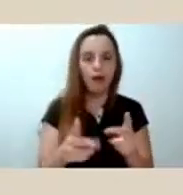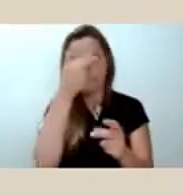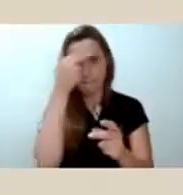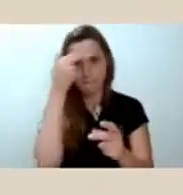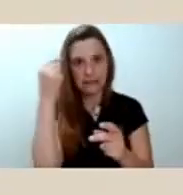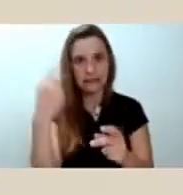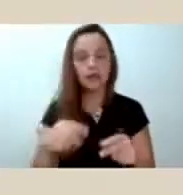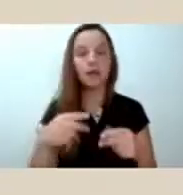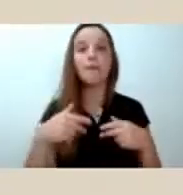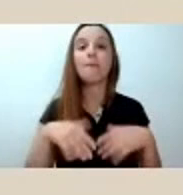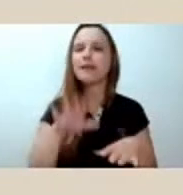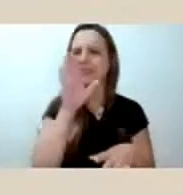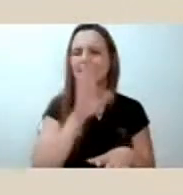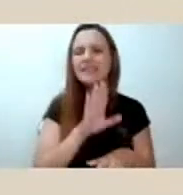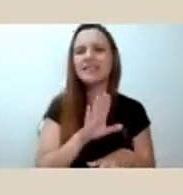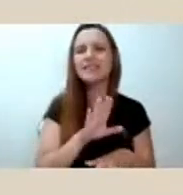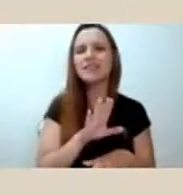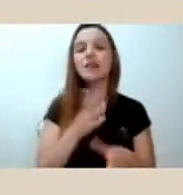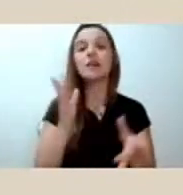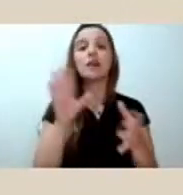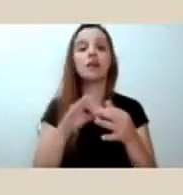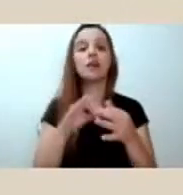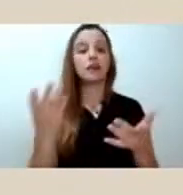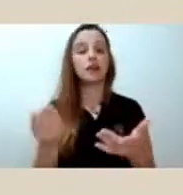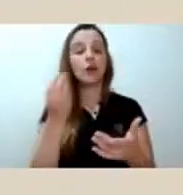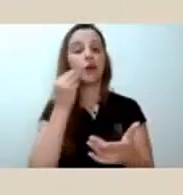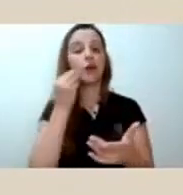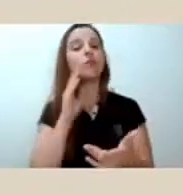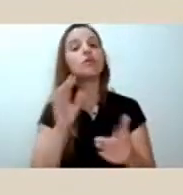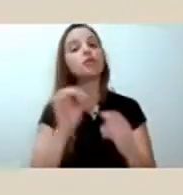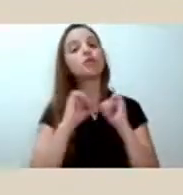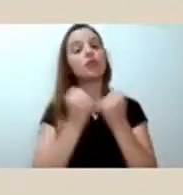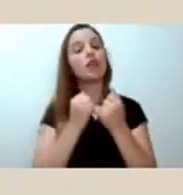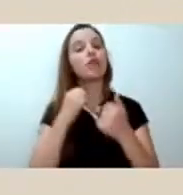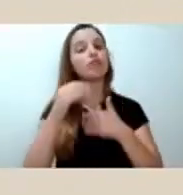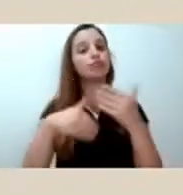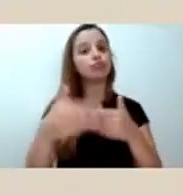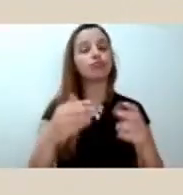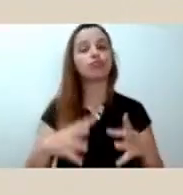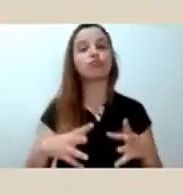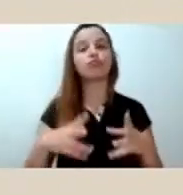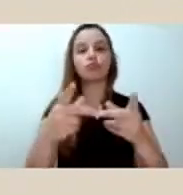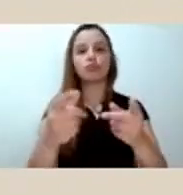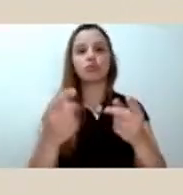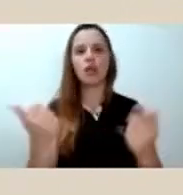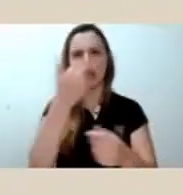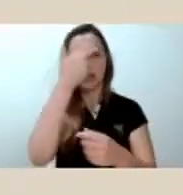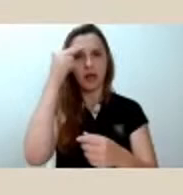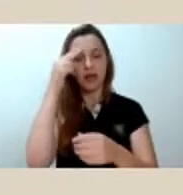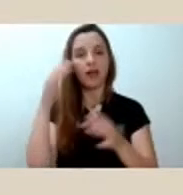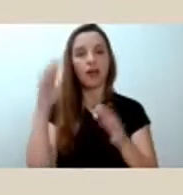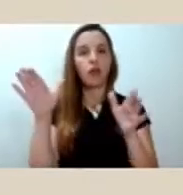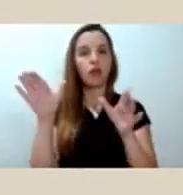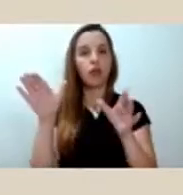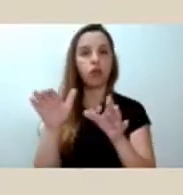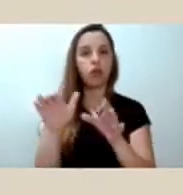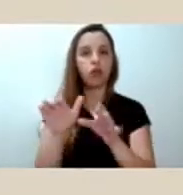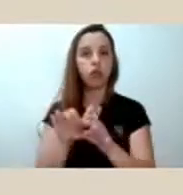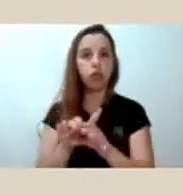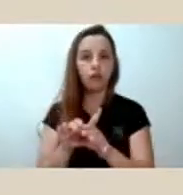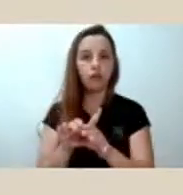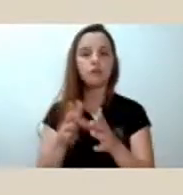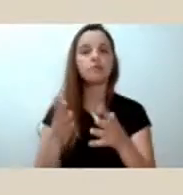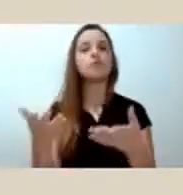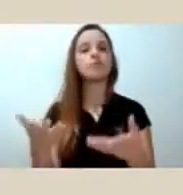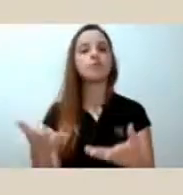if you're in a relatively progressive society where these biases have been minimized, they still accumulate over time in ways